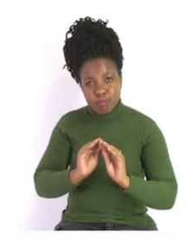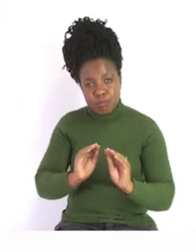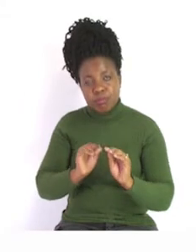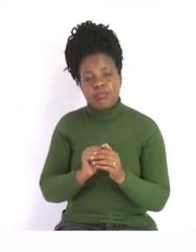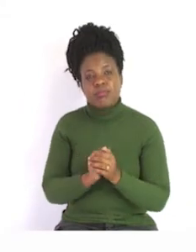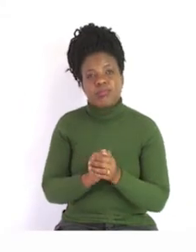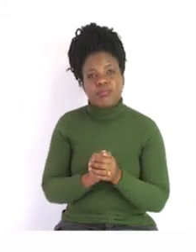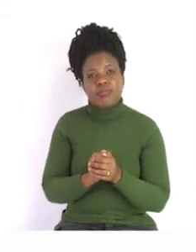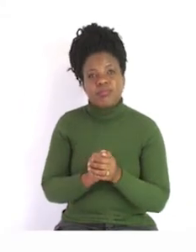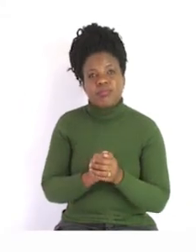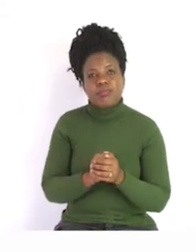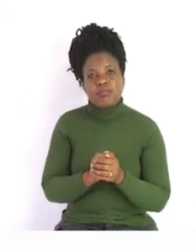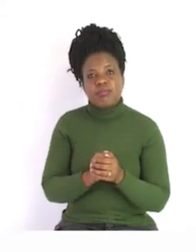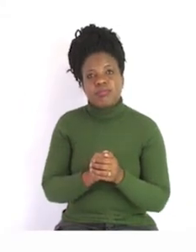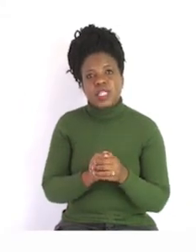division.